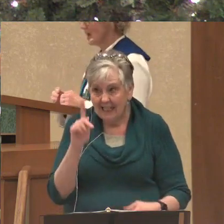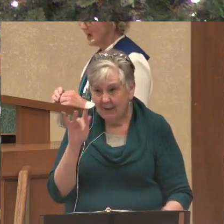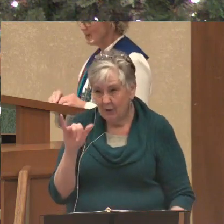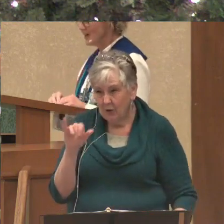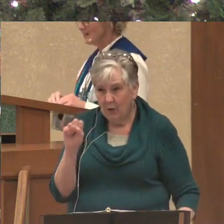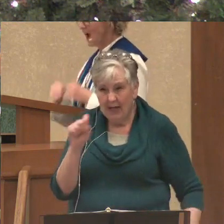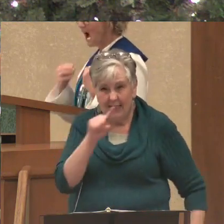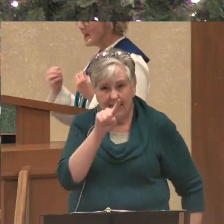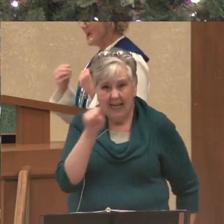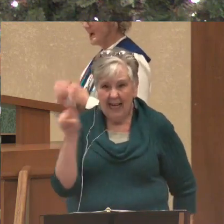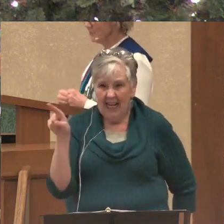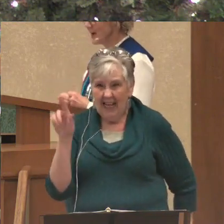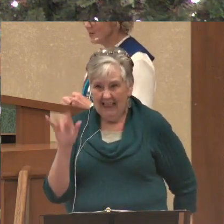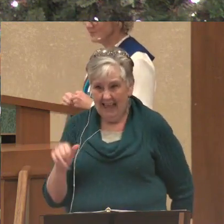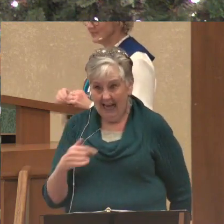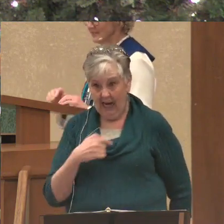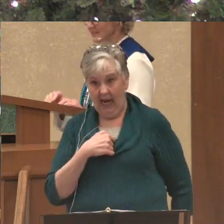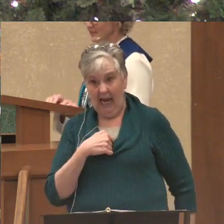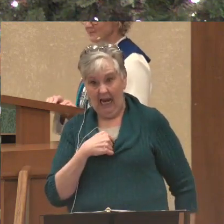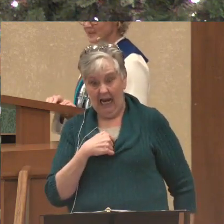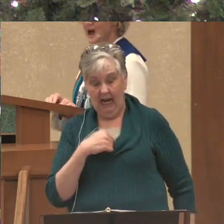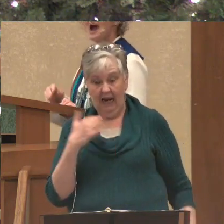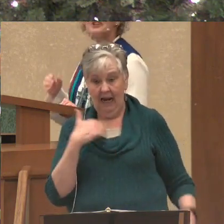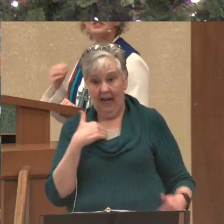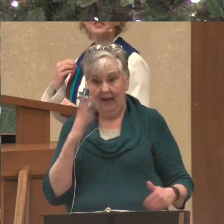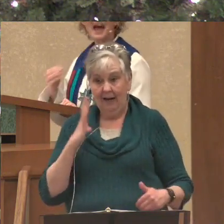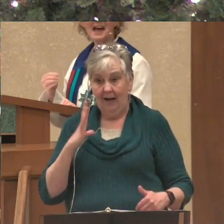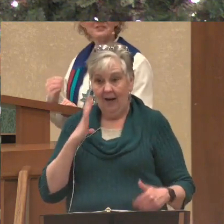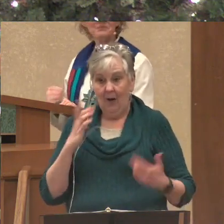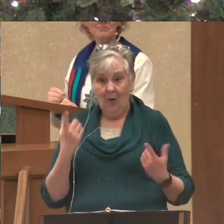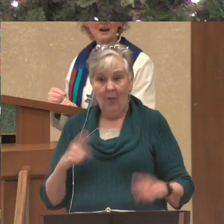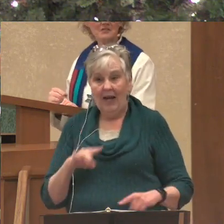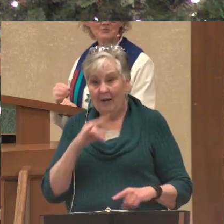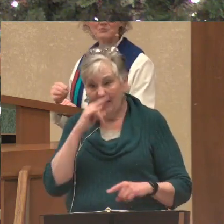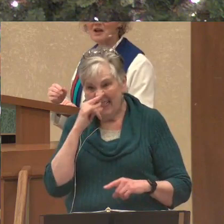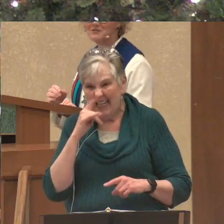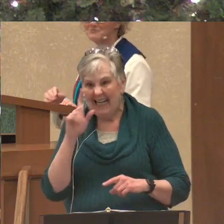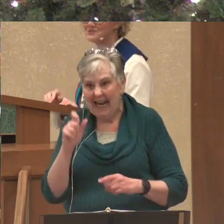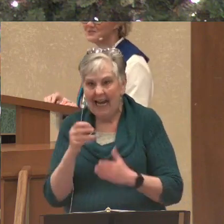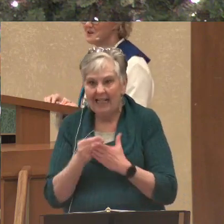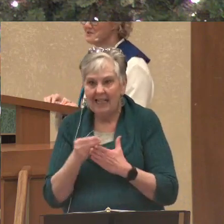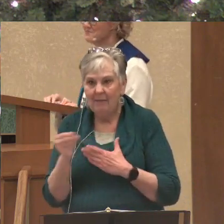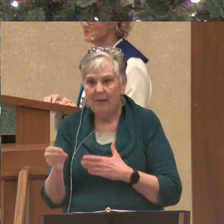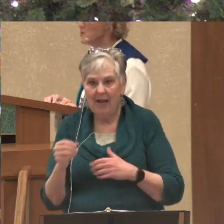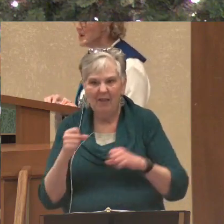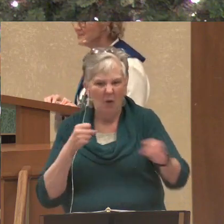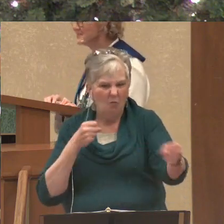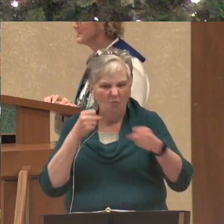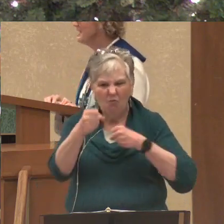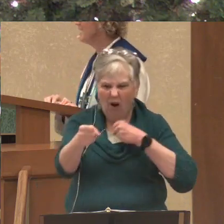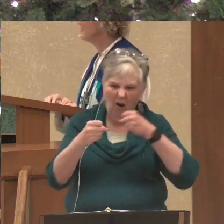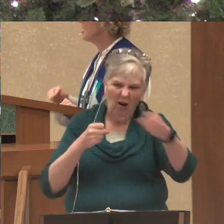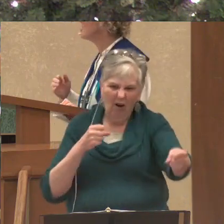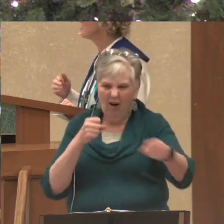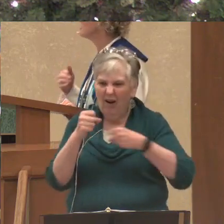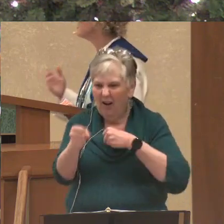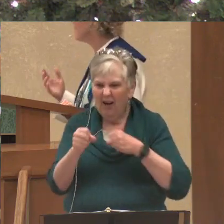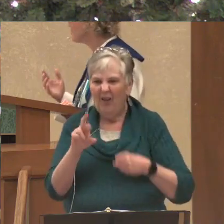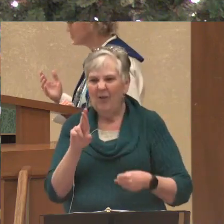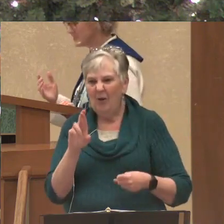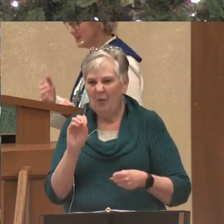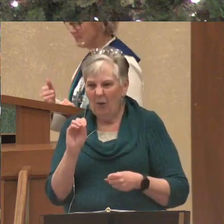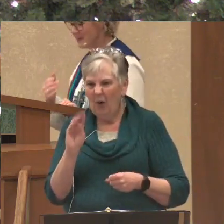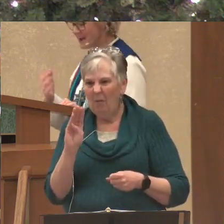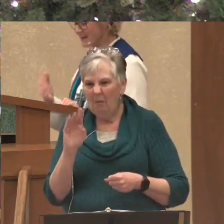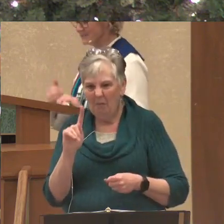shelves that I had when I was a kid. I just had to buy the Rock'em Sock'em robots and the Hungry